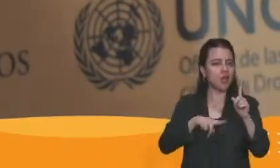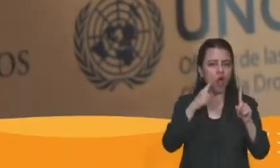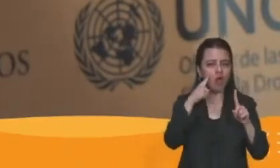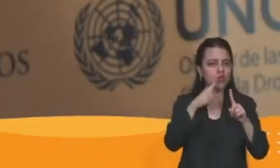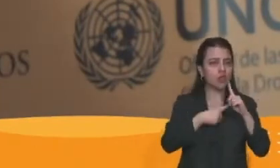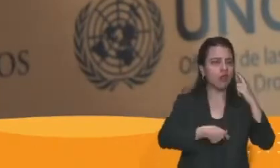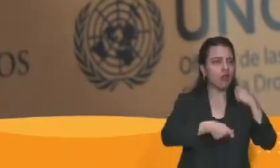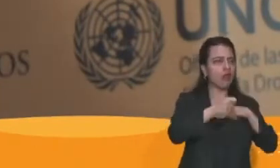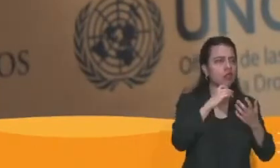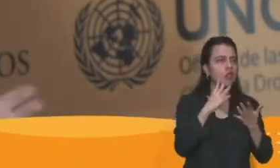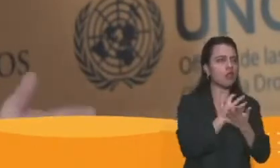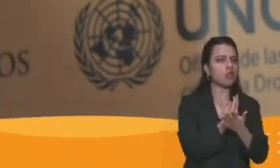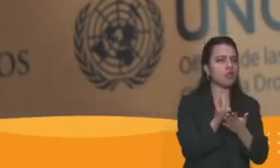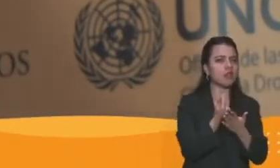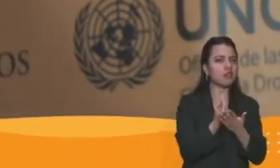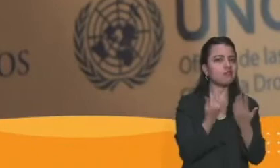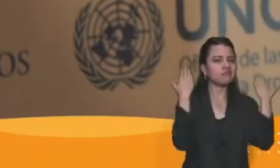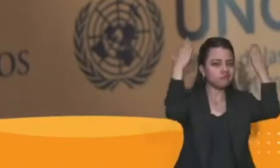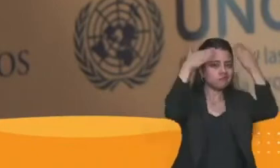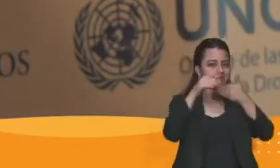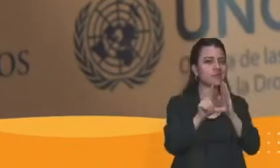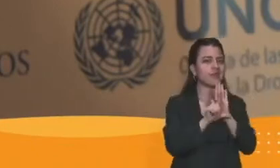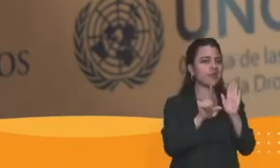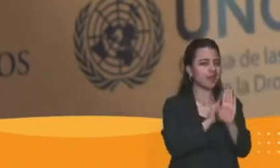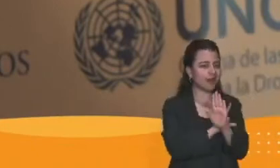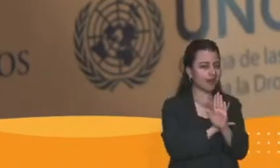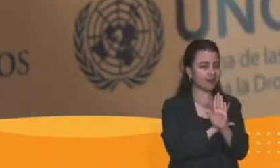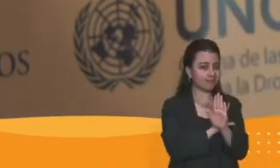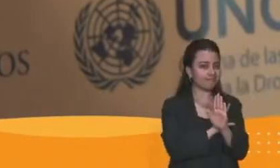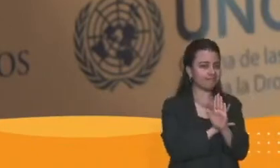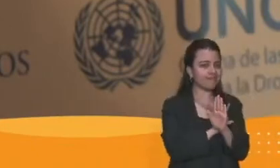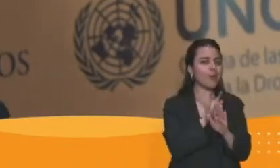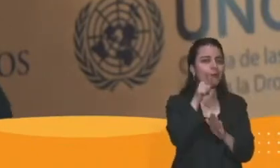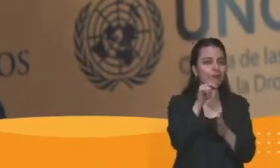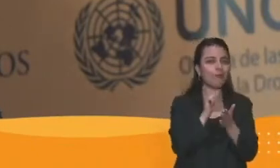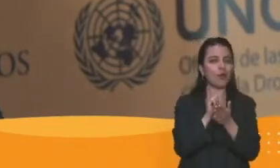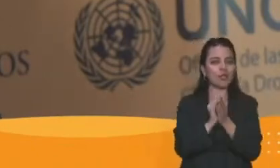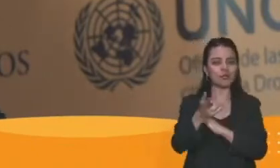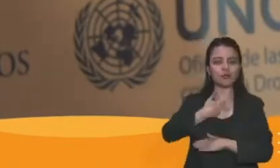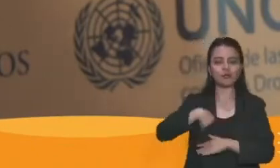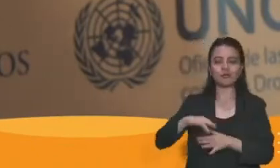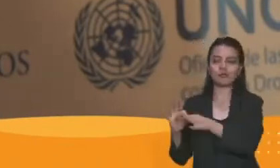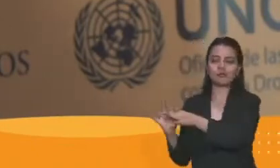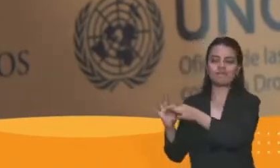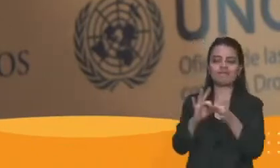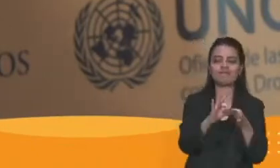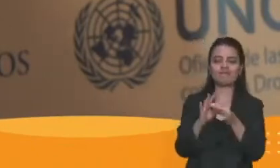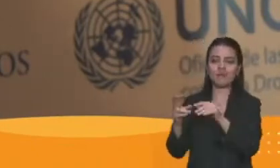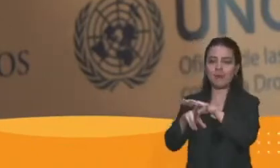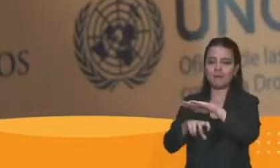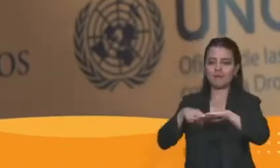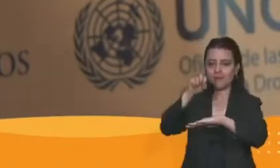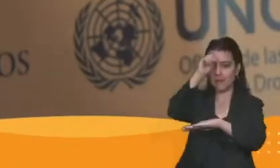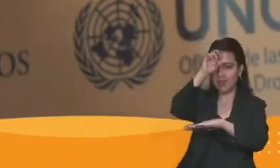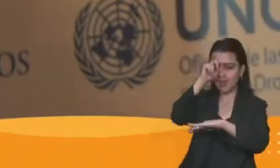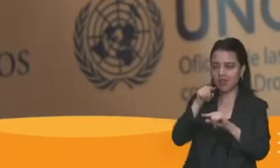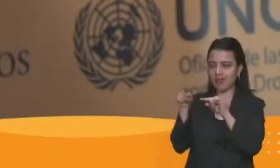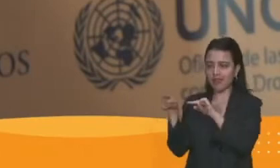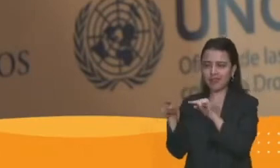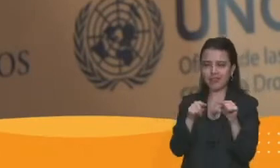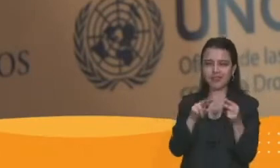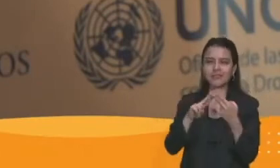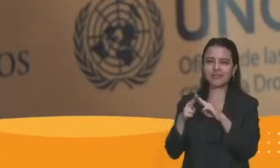for these illegal groups. And the last challenge that I would like to highlight is that from the 10 rivers that we